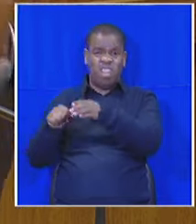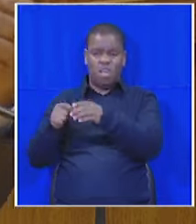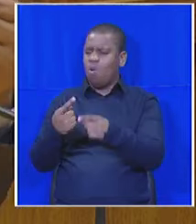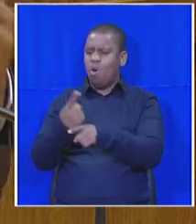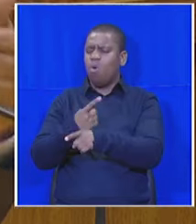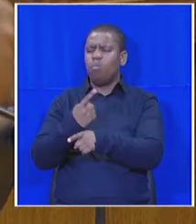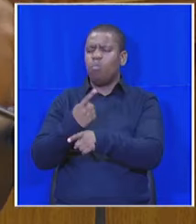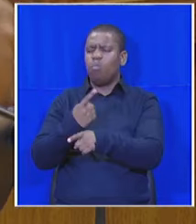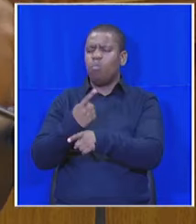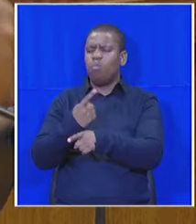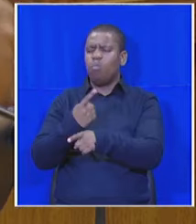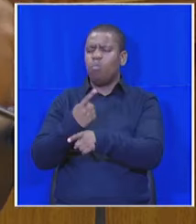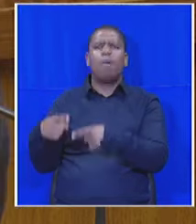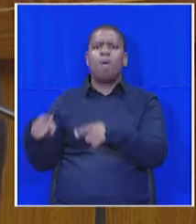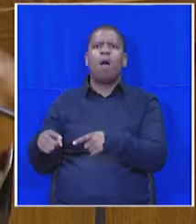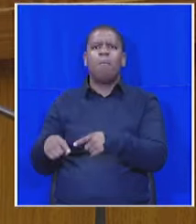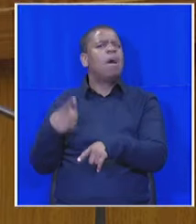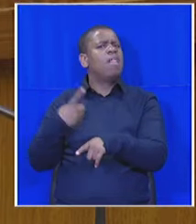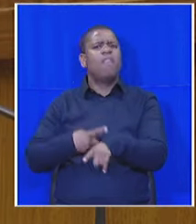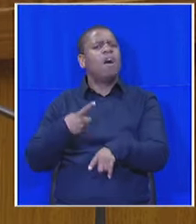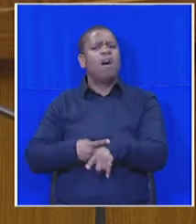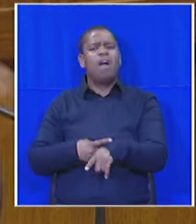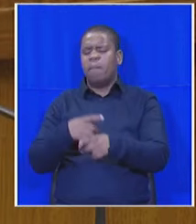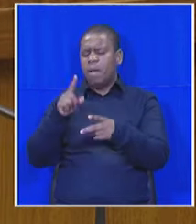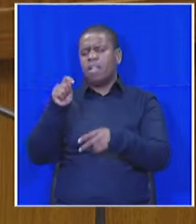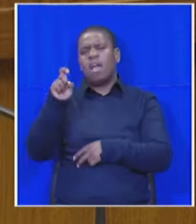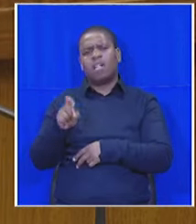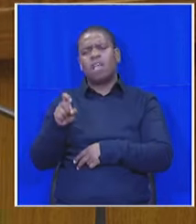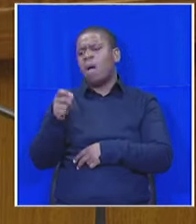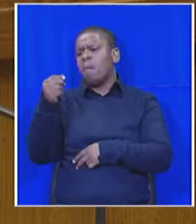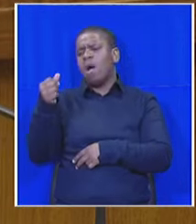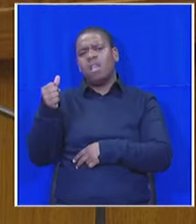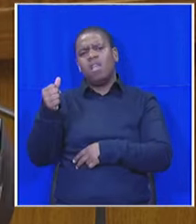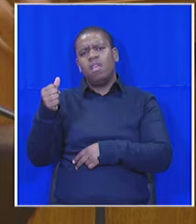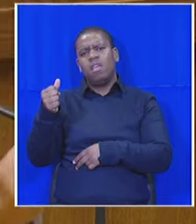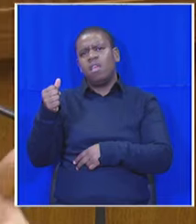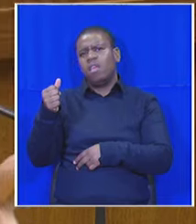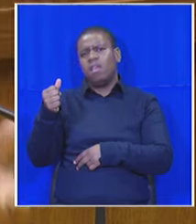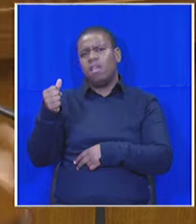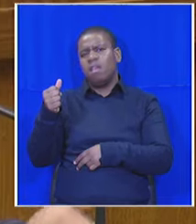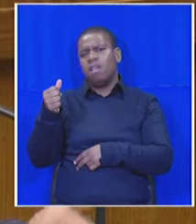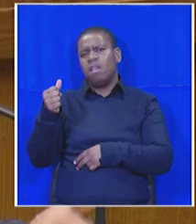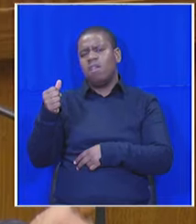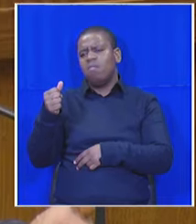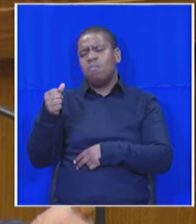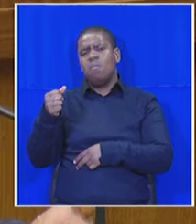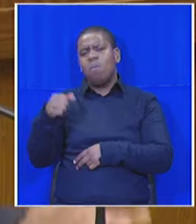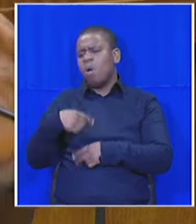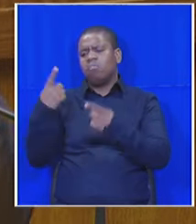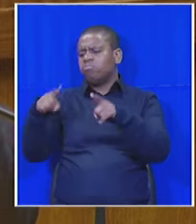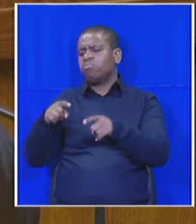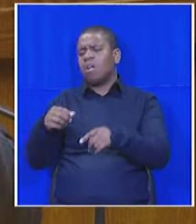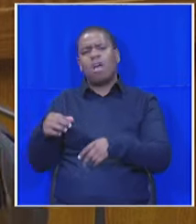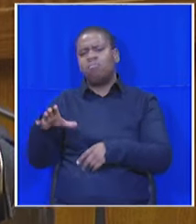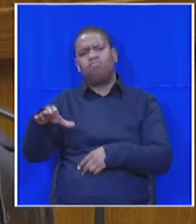The Democratic Alliance are wasting taxpayers' money. They're only coming here for self-pleasure and self-indulgence to this House here.